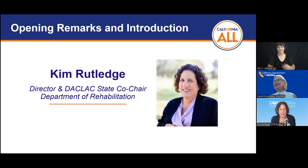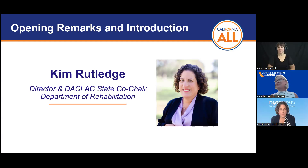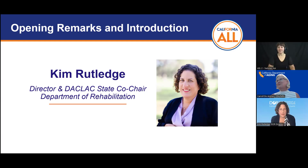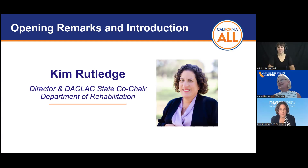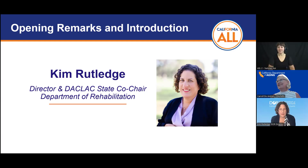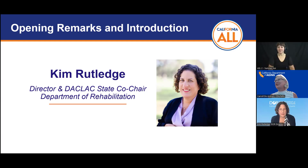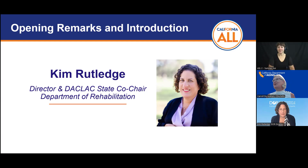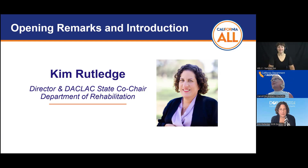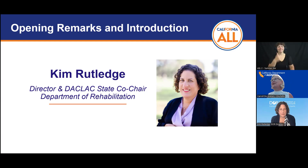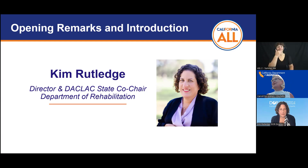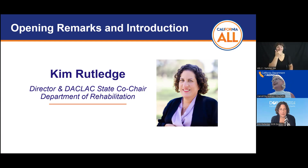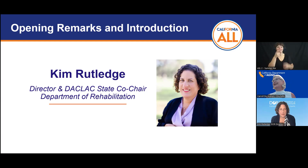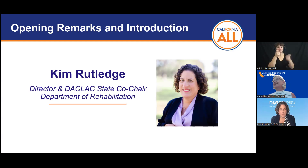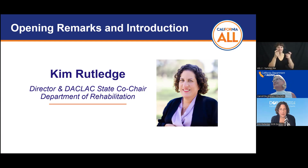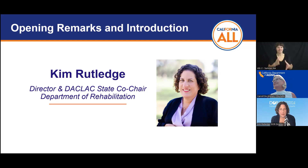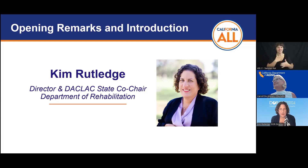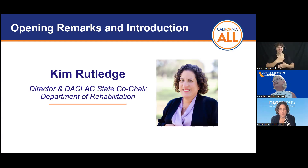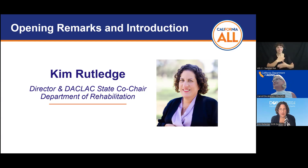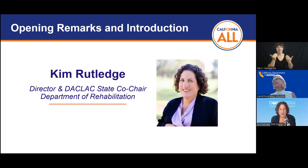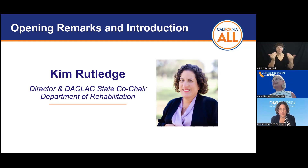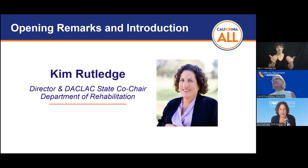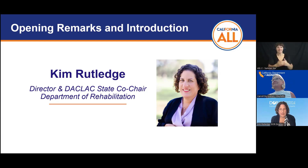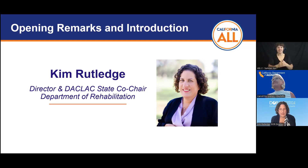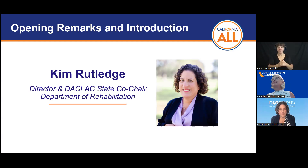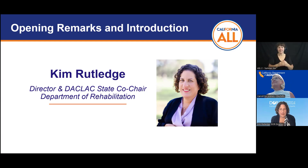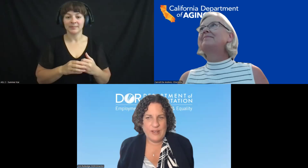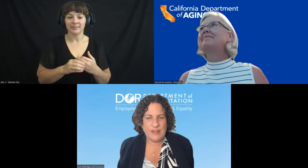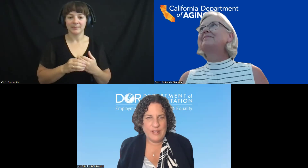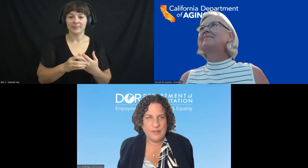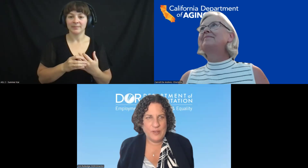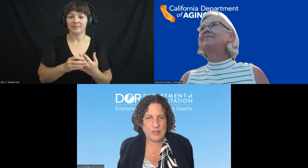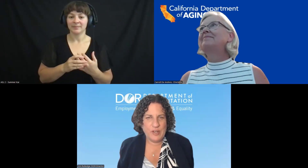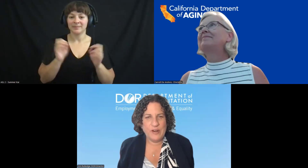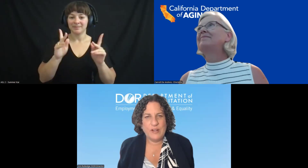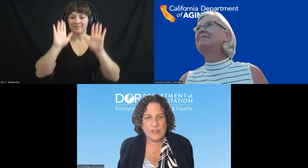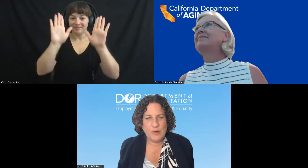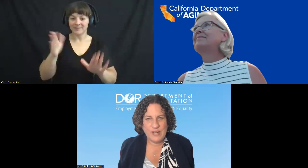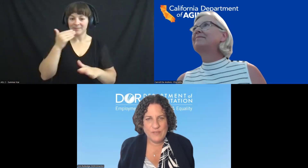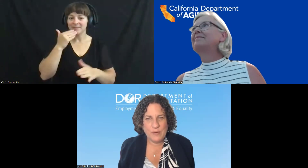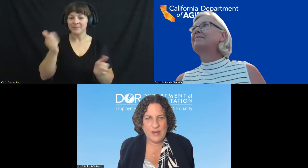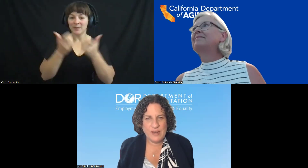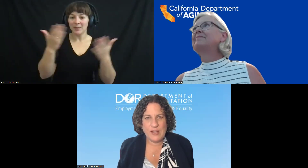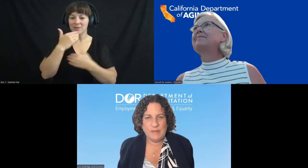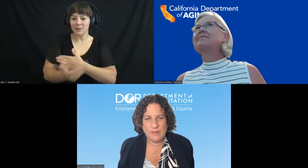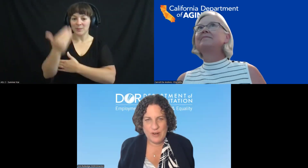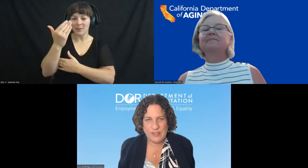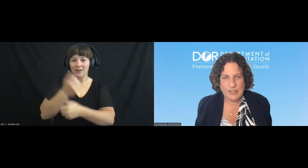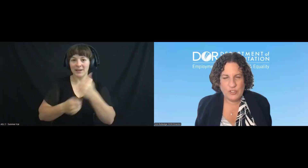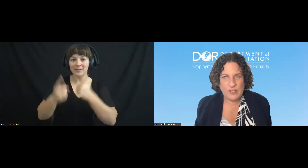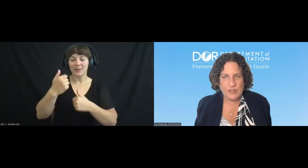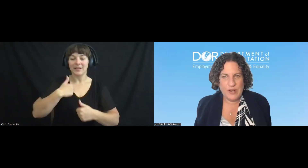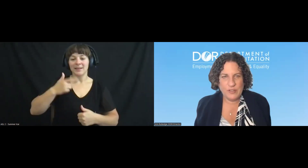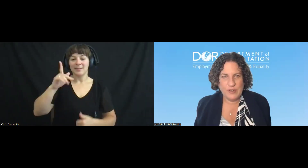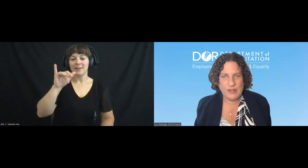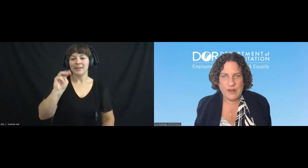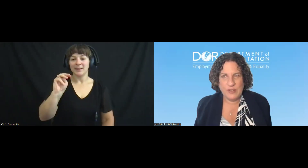Thank you, Director Rutledge. Please go ahead. All right, great. Thank you so much, Carol. Good morning, everyone. I'm Kim Rutledge,